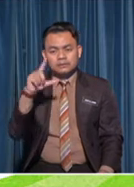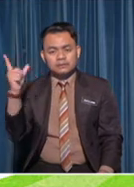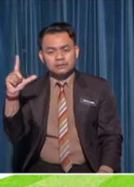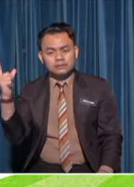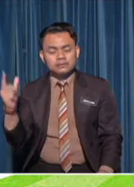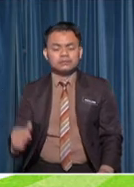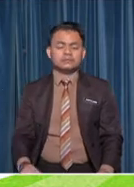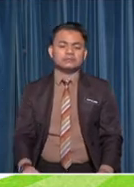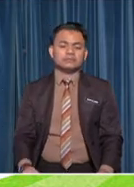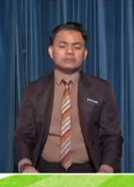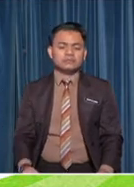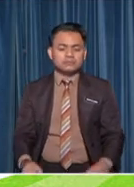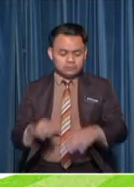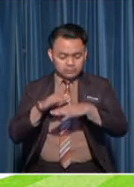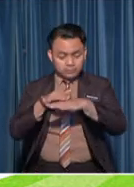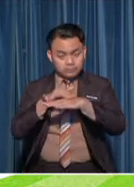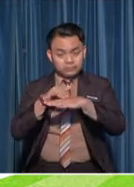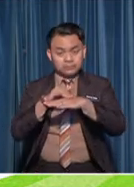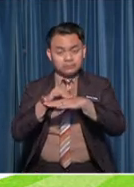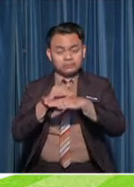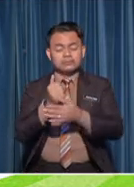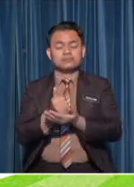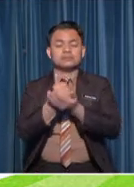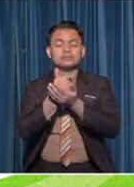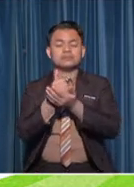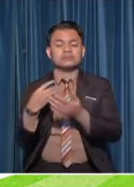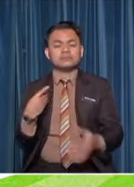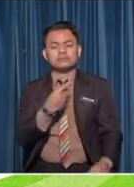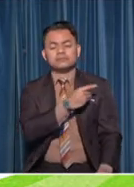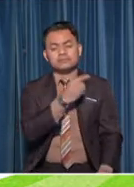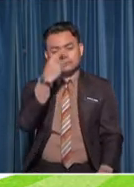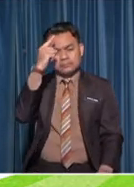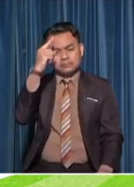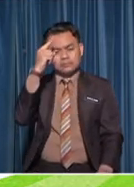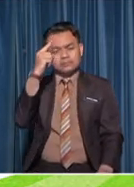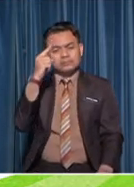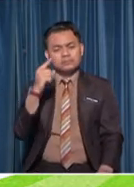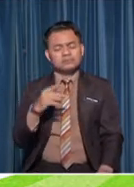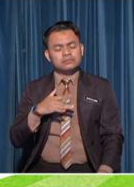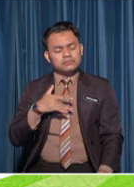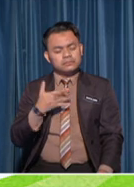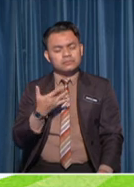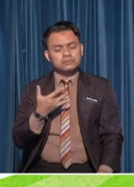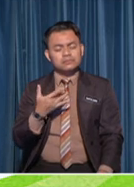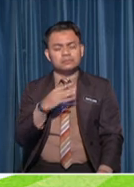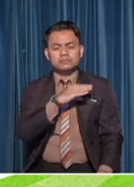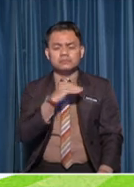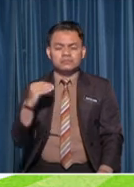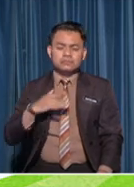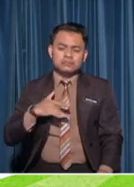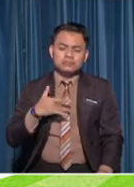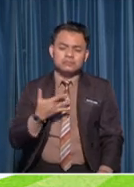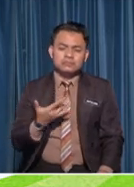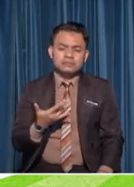The skin helps us to feel and sense